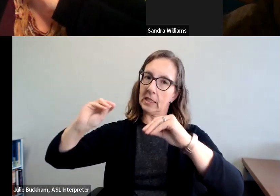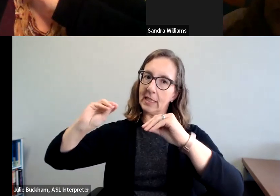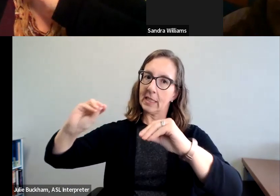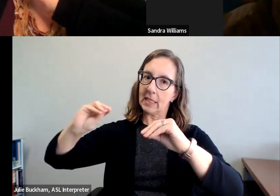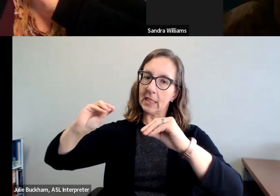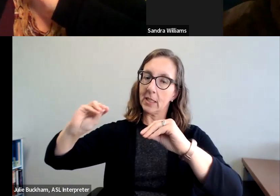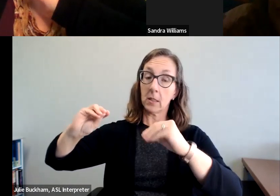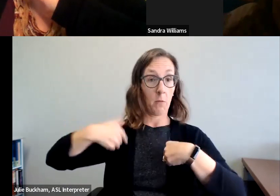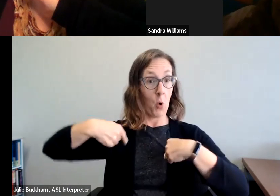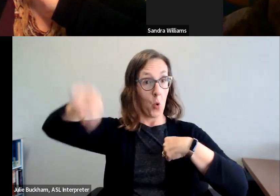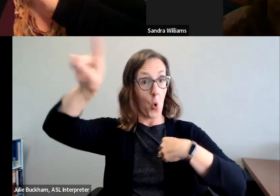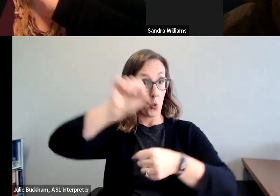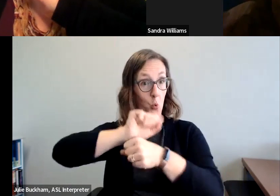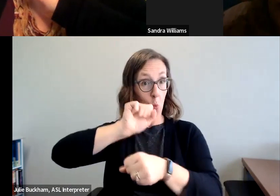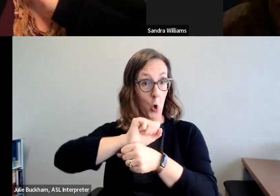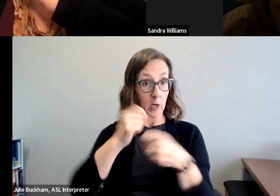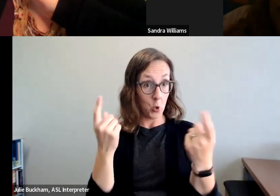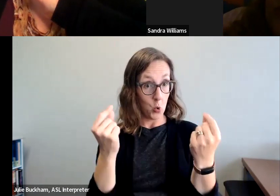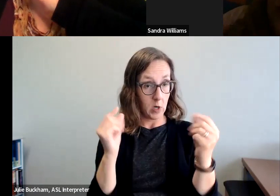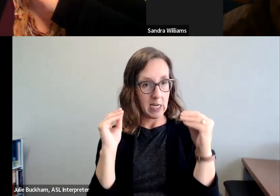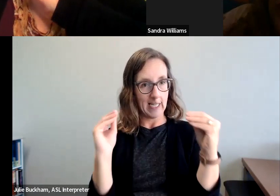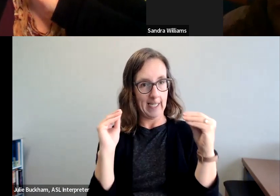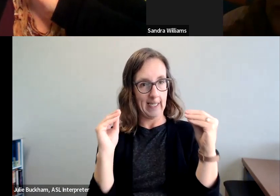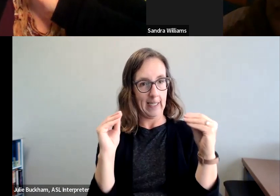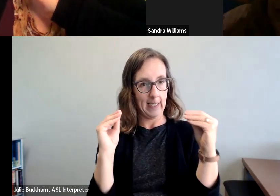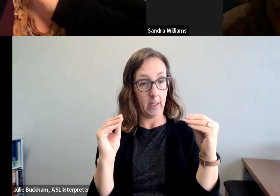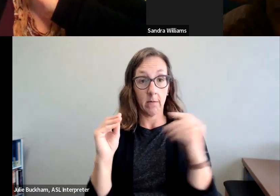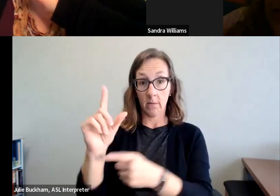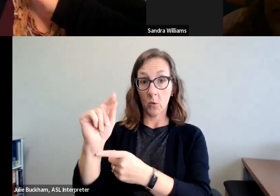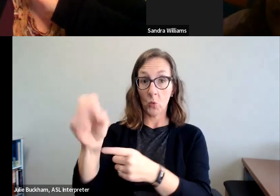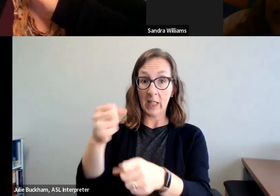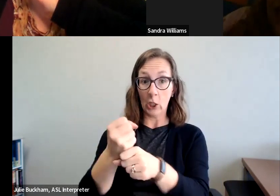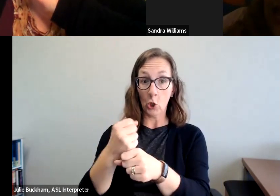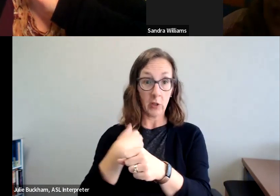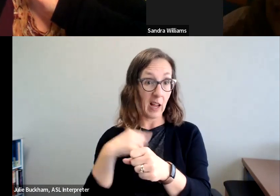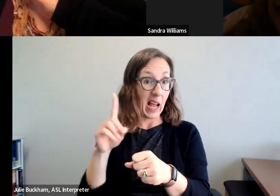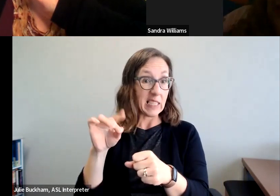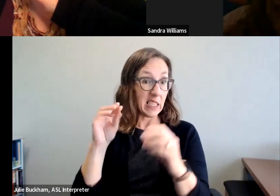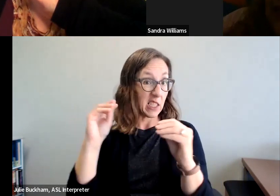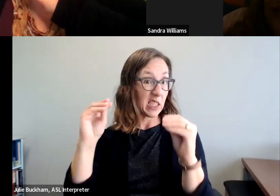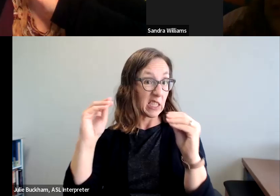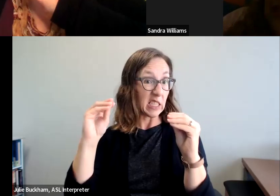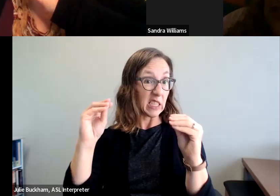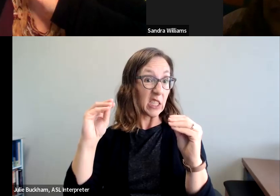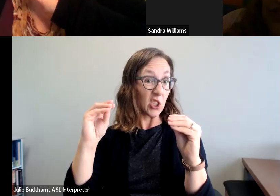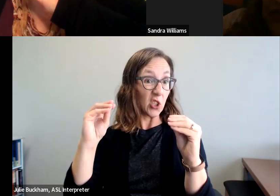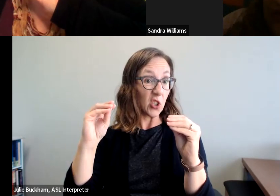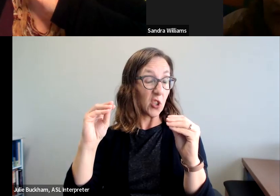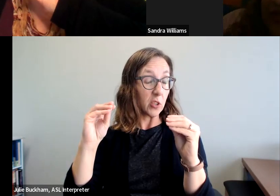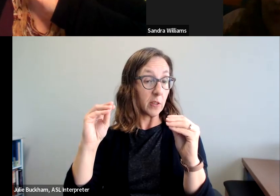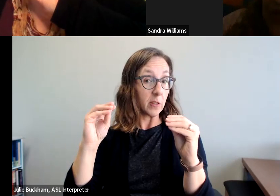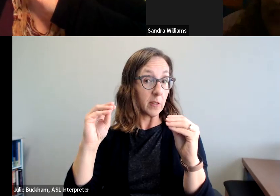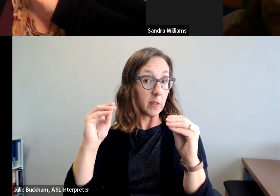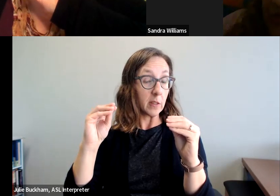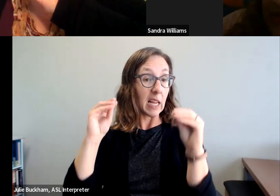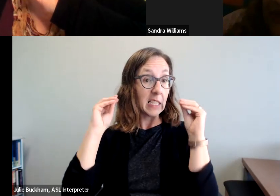my office. It's what I did for 20 years, teaching. And I was a teacher